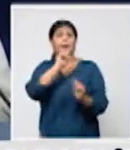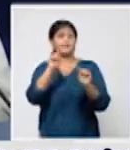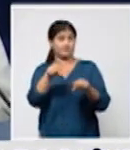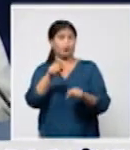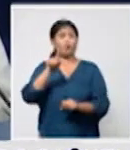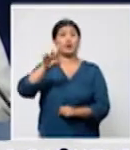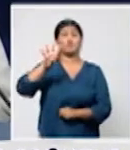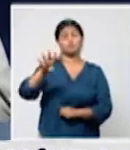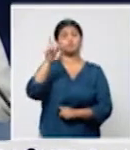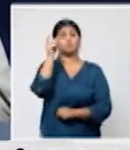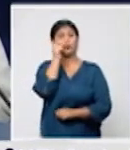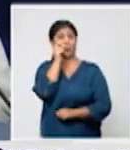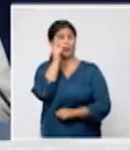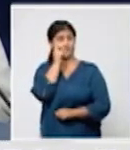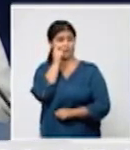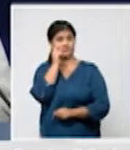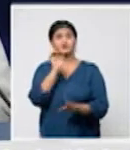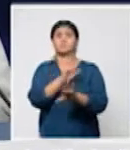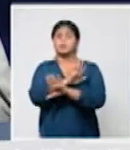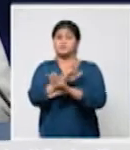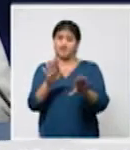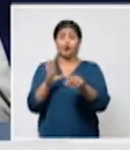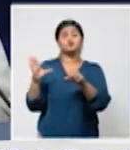this group over the last 15 days,